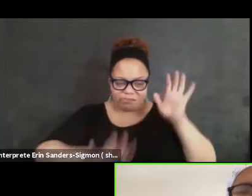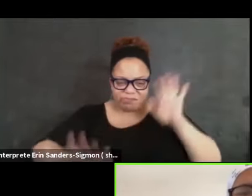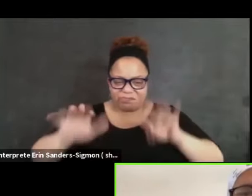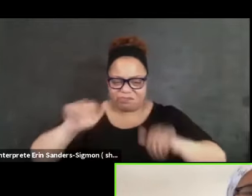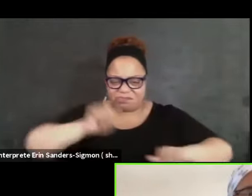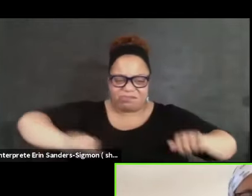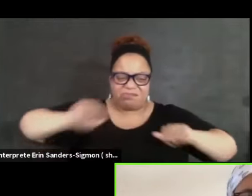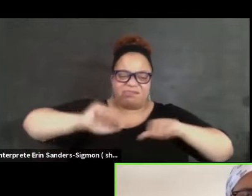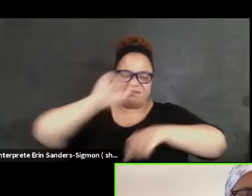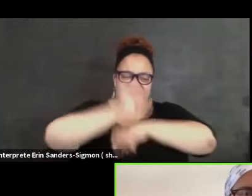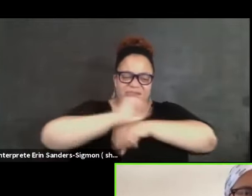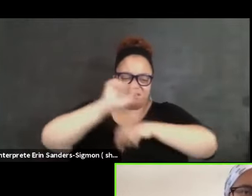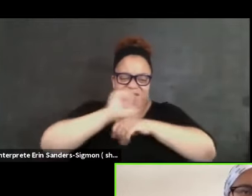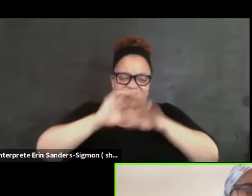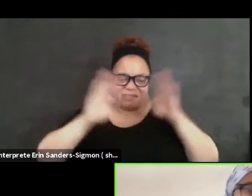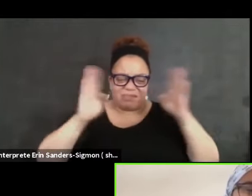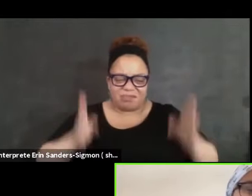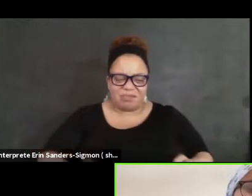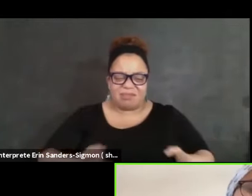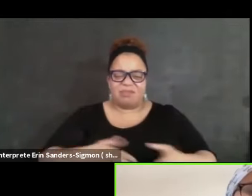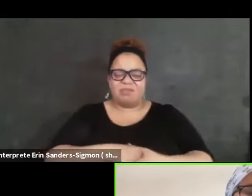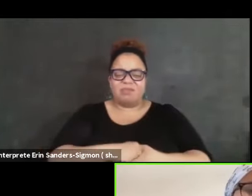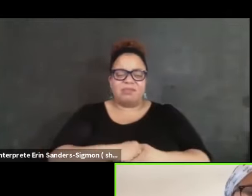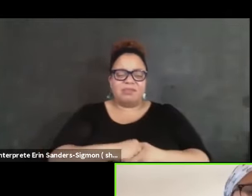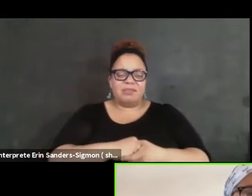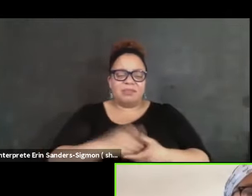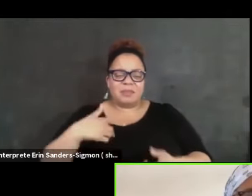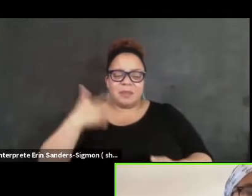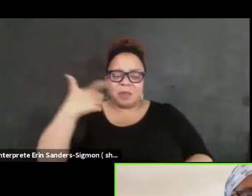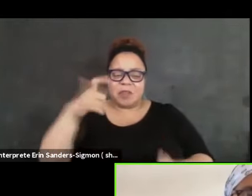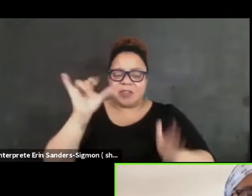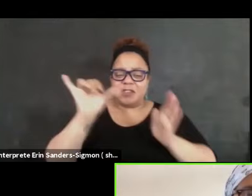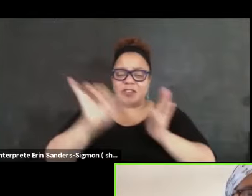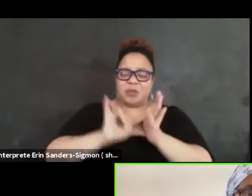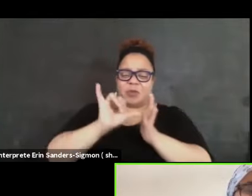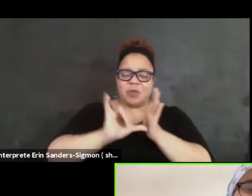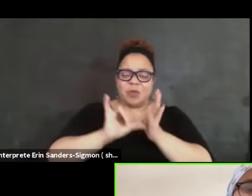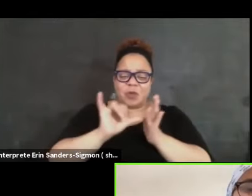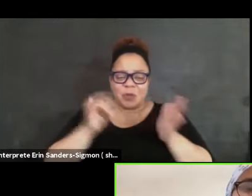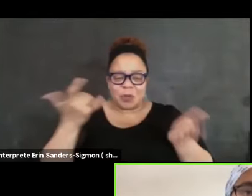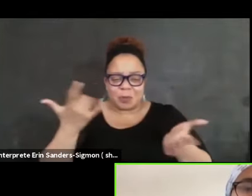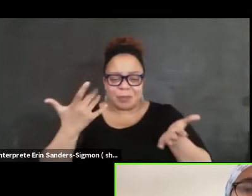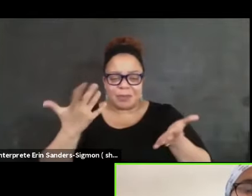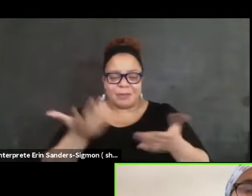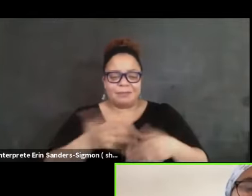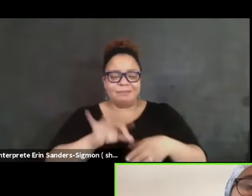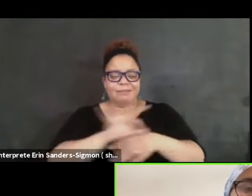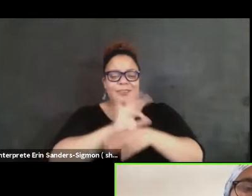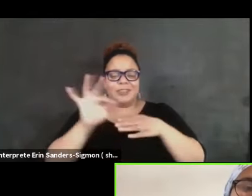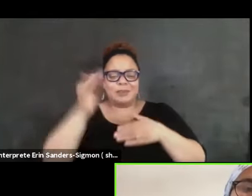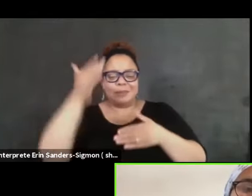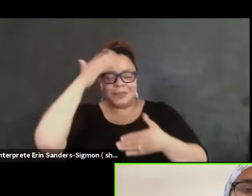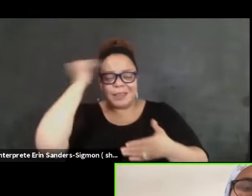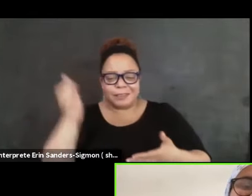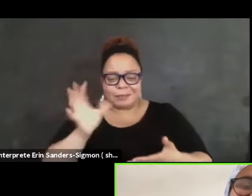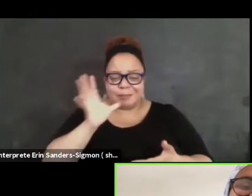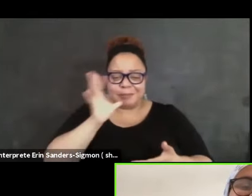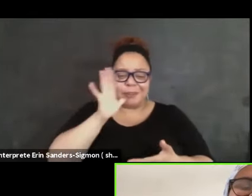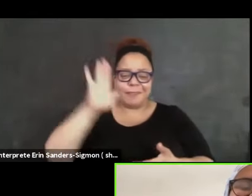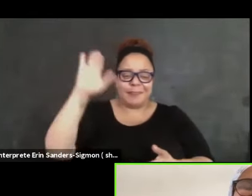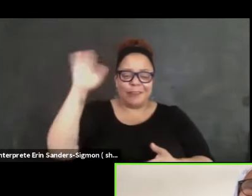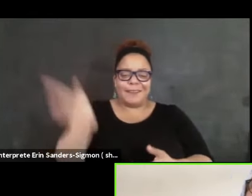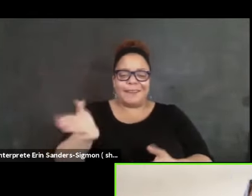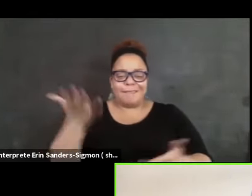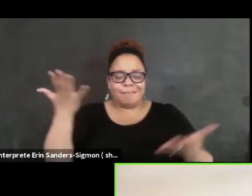from 2008 on trig functions because my mother never made it to pre-calc. Then what really pulls me back into